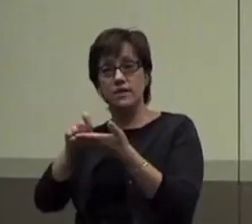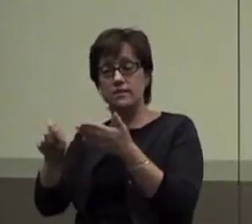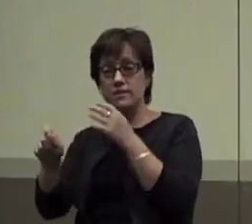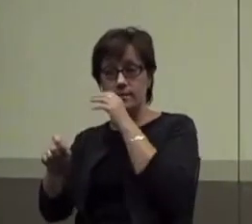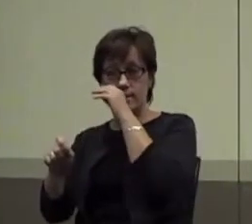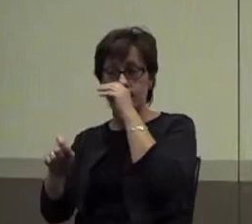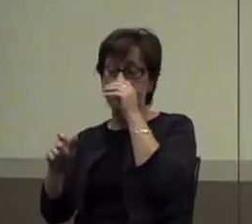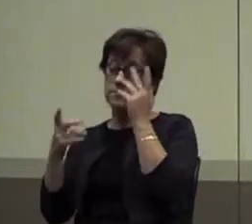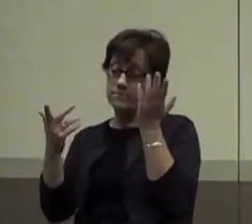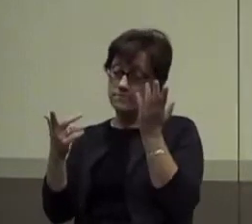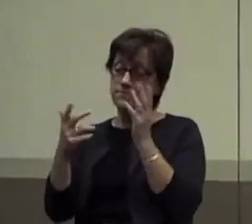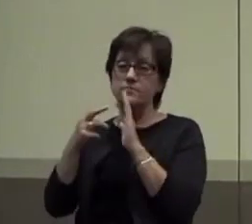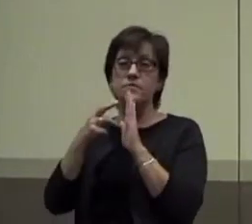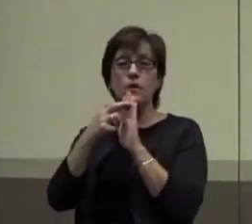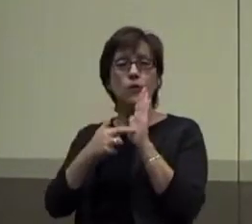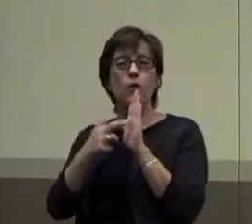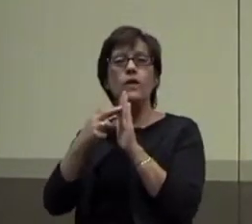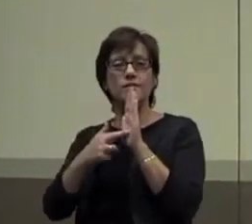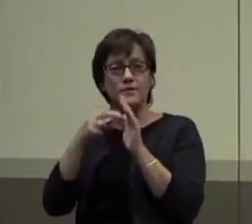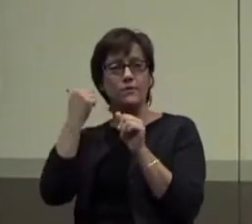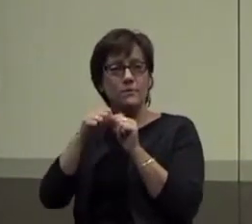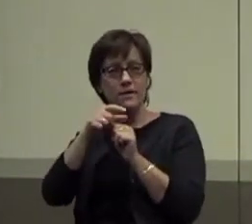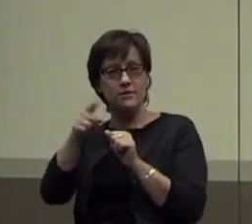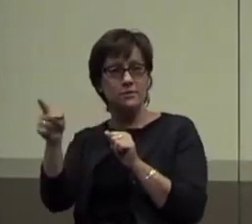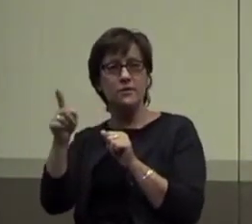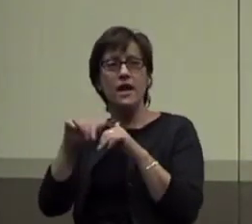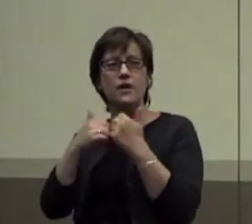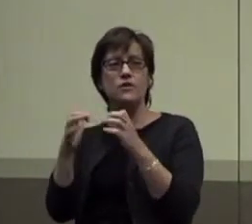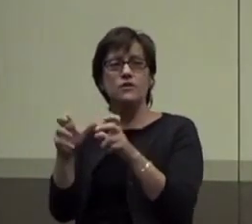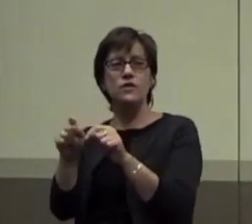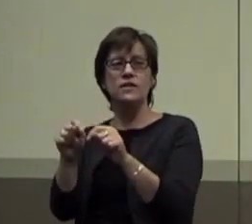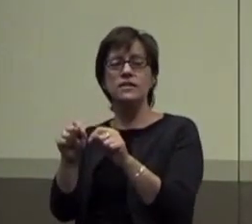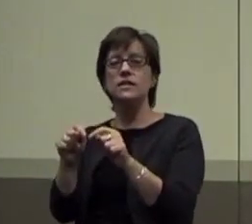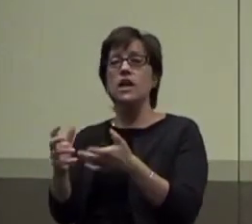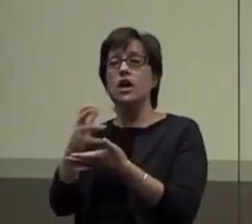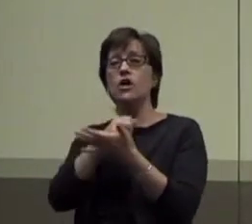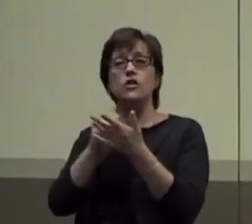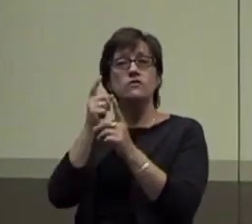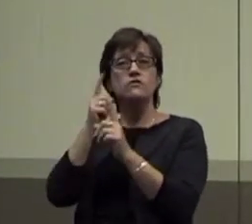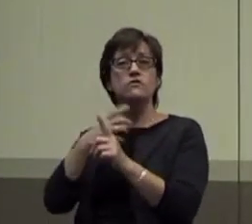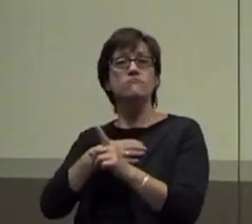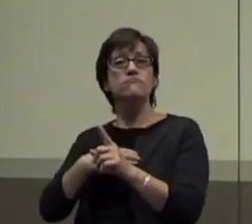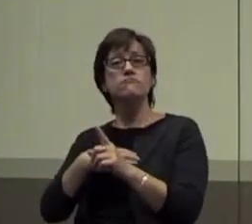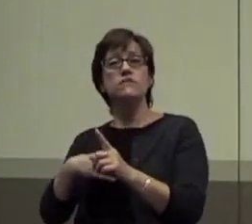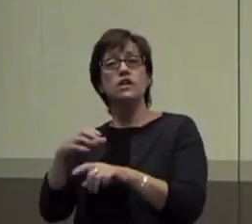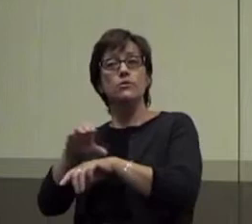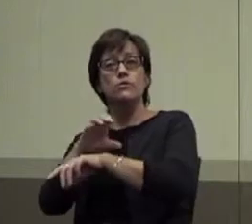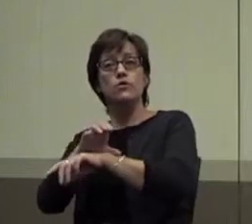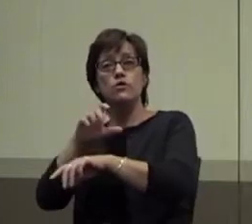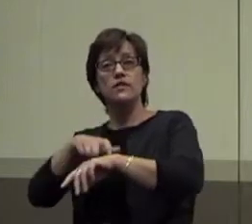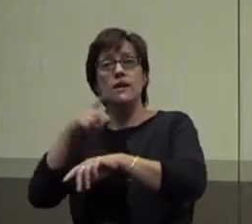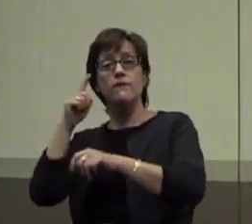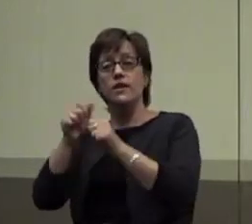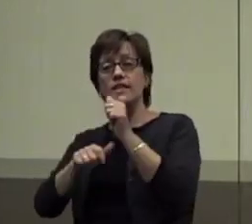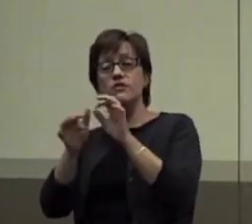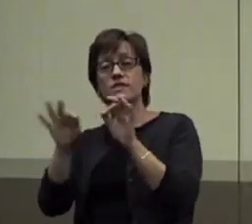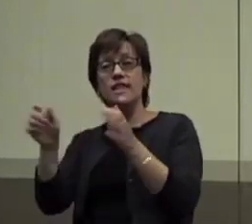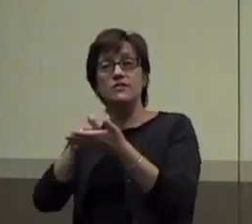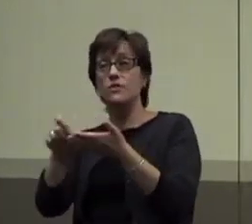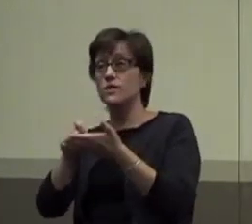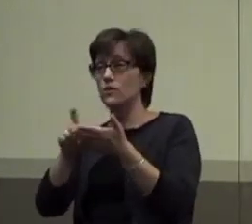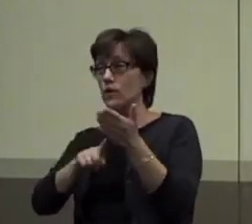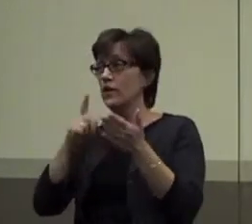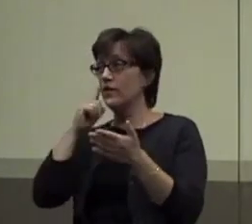Sorry, these are the rules to remind you guys of how we do this. So earns desired computer time for each sentence written. What do you guys